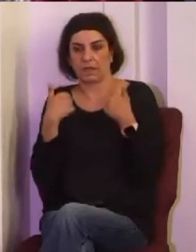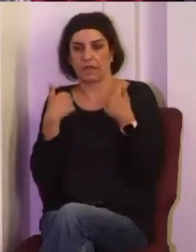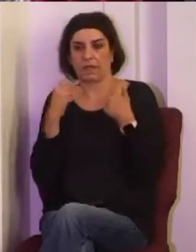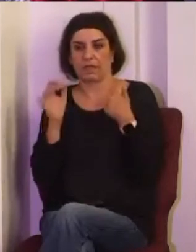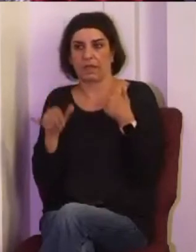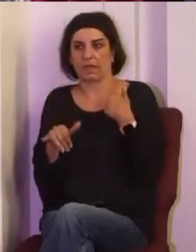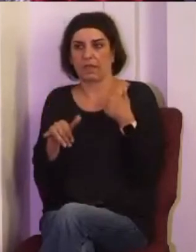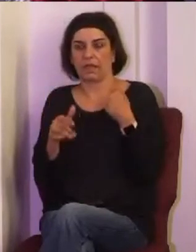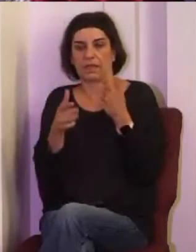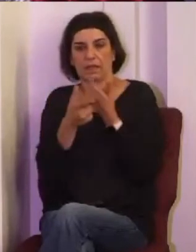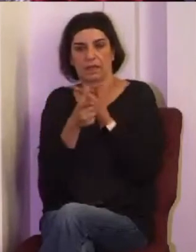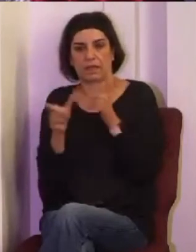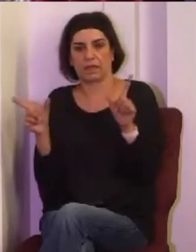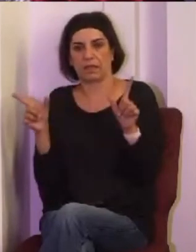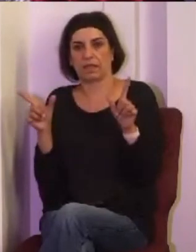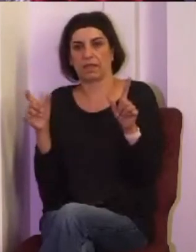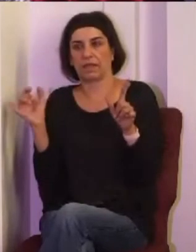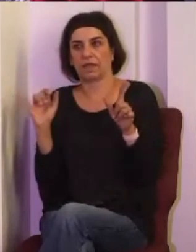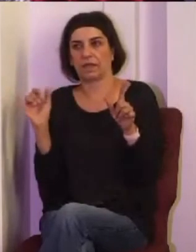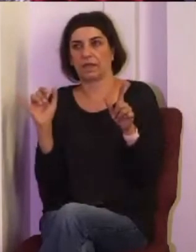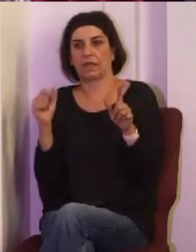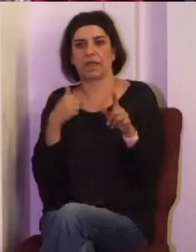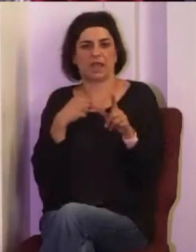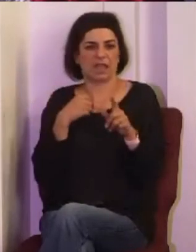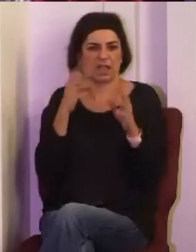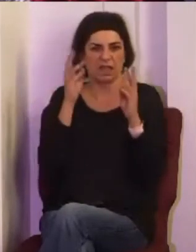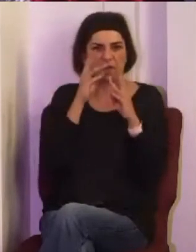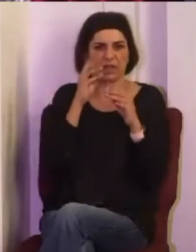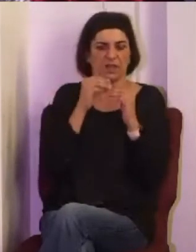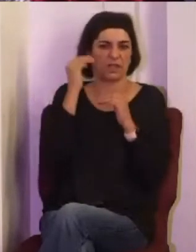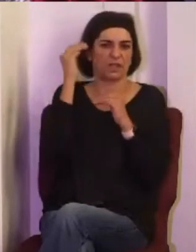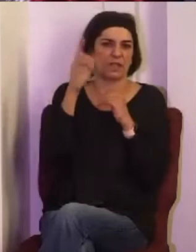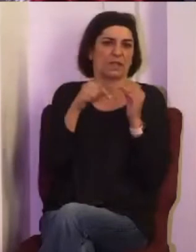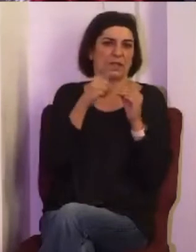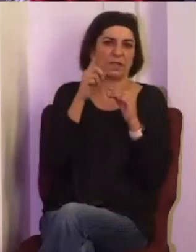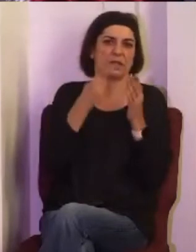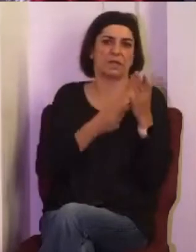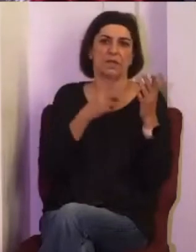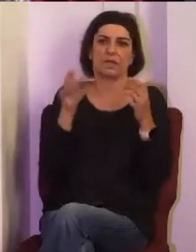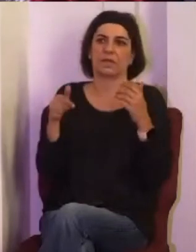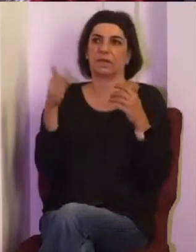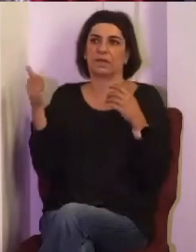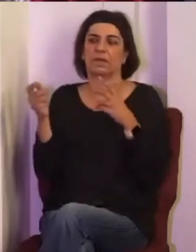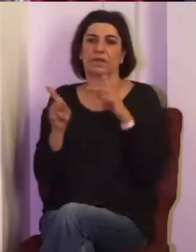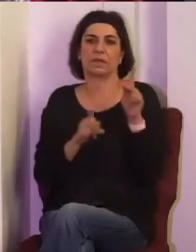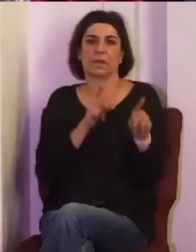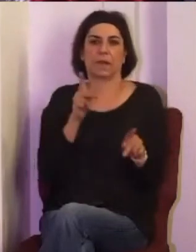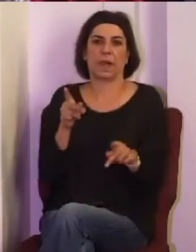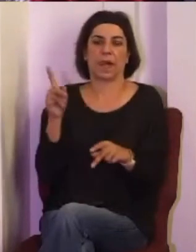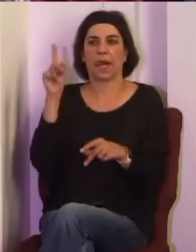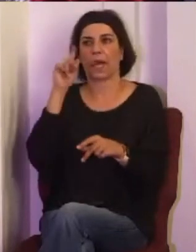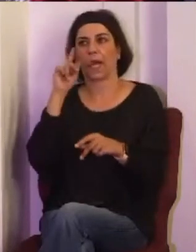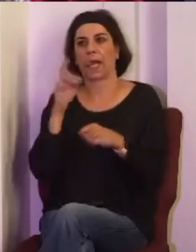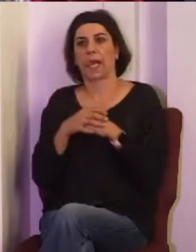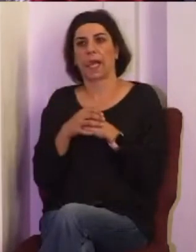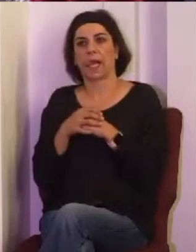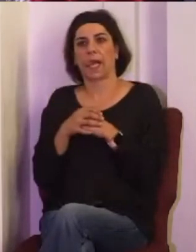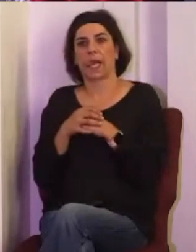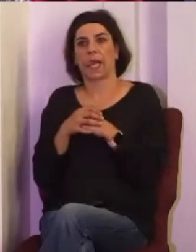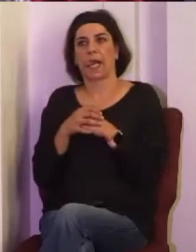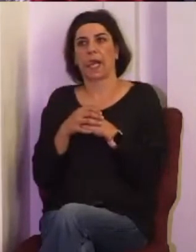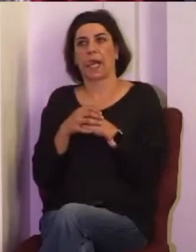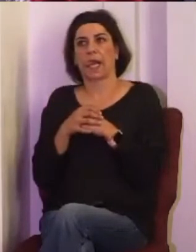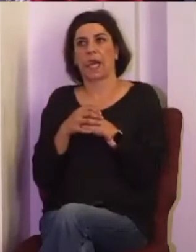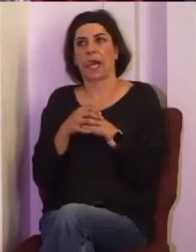He said, well, I just think I worry too much about what other people think. I said, well, when you get past that, because I thought,